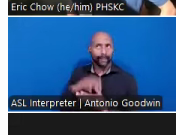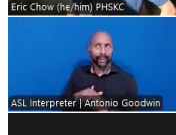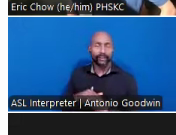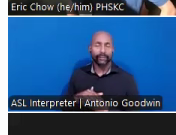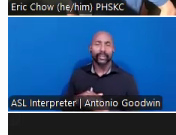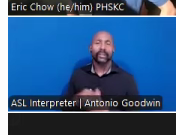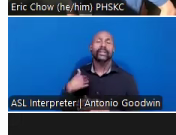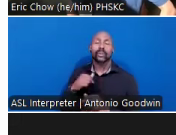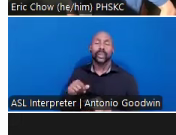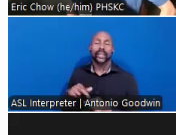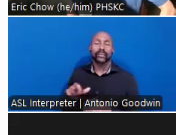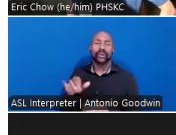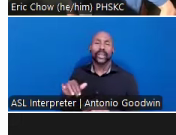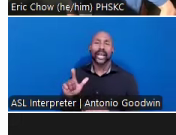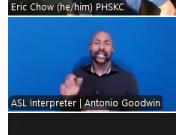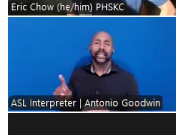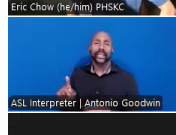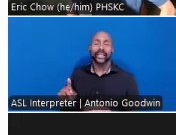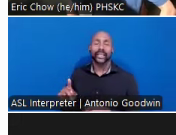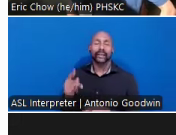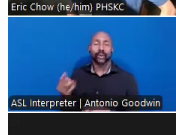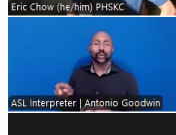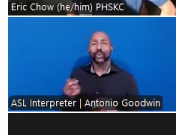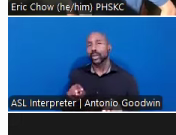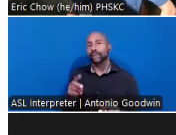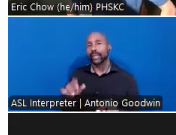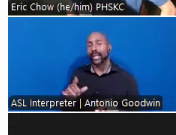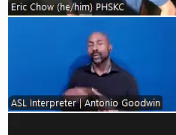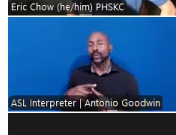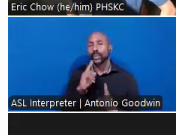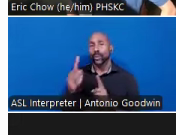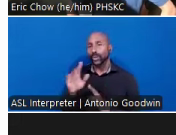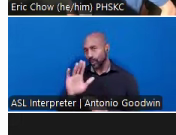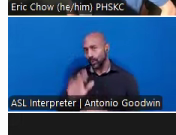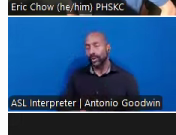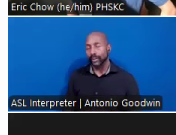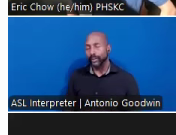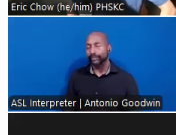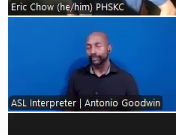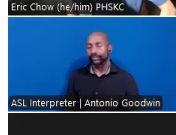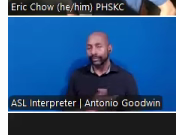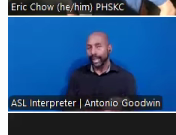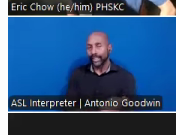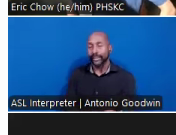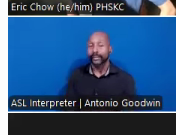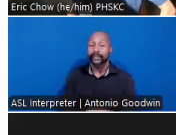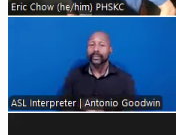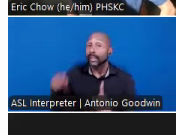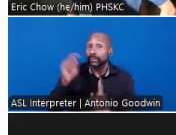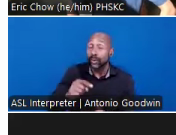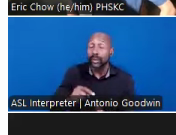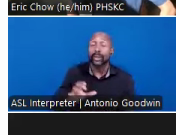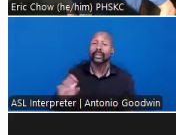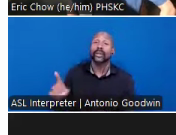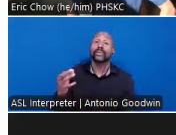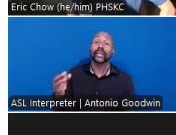link for people so you can keep an eye out for when to order. But the reality is that COVID-19 funding